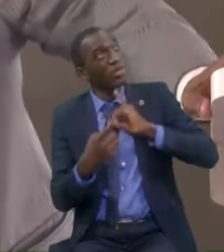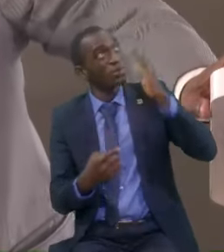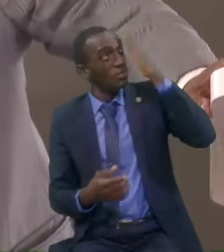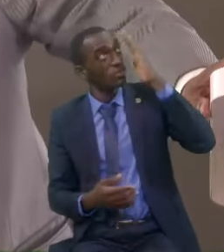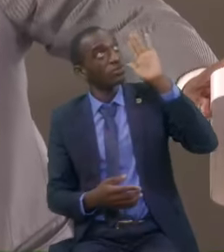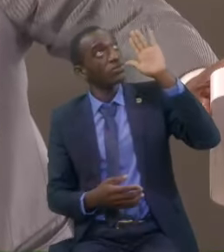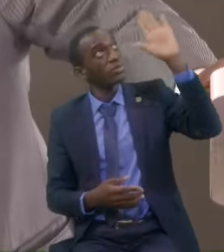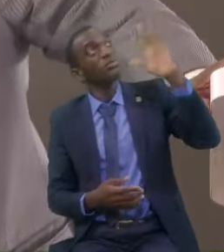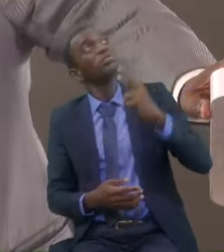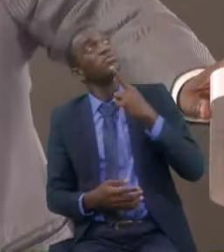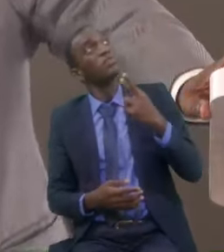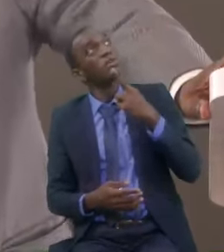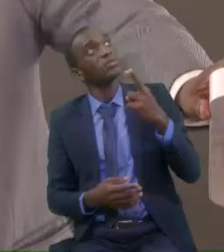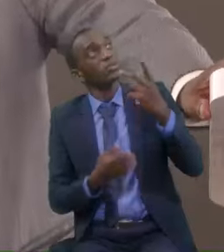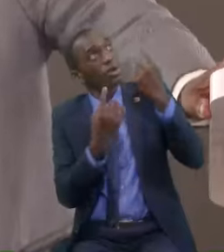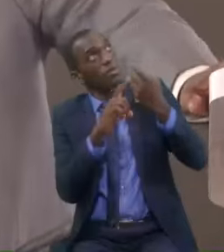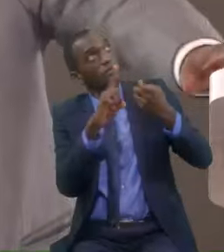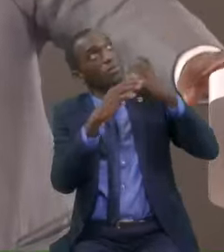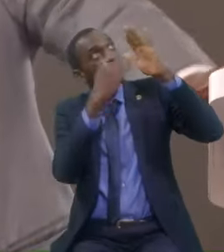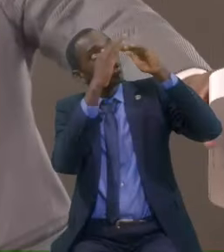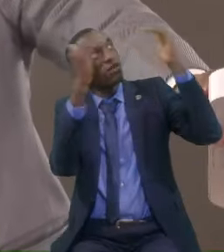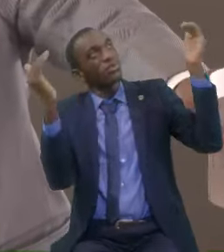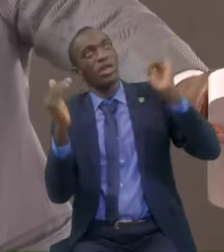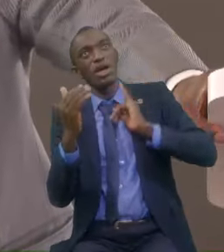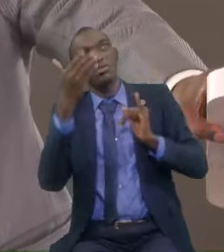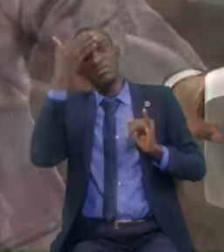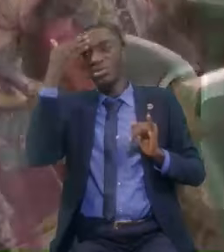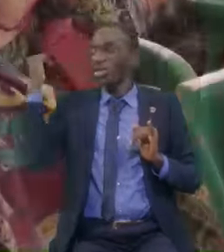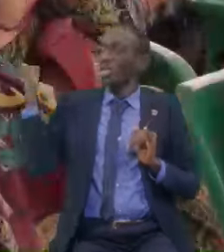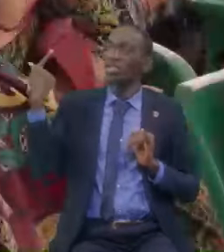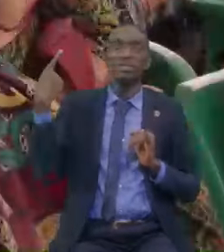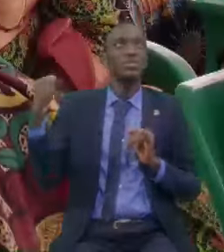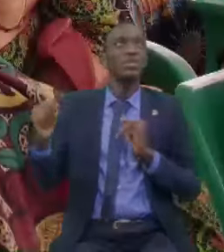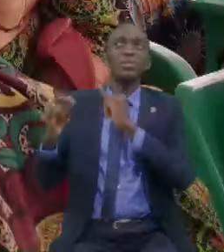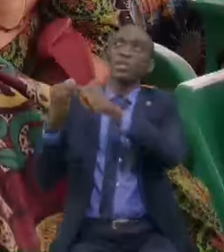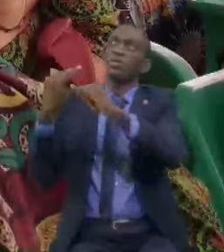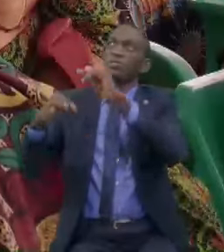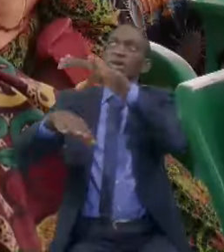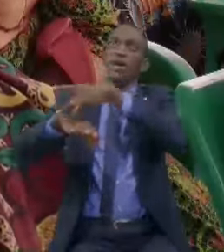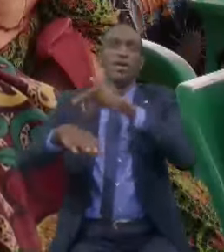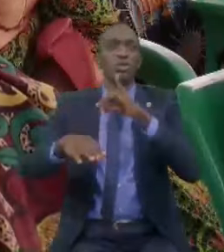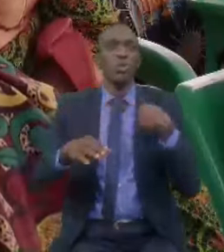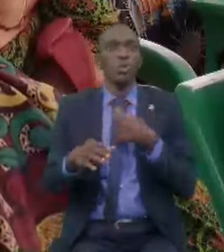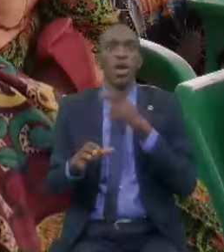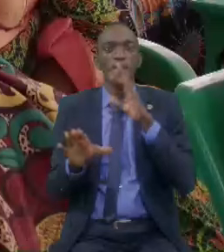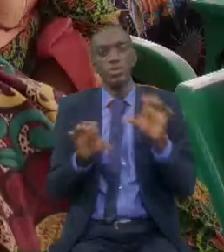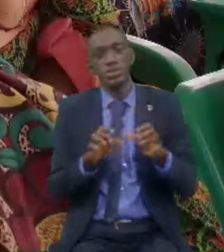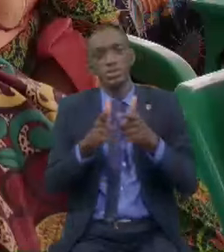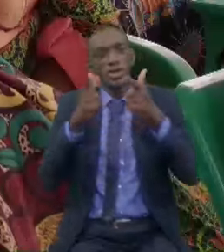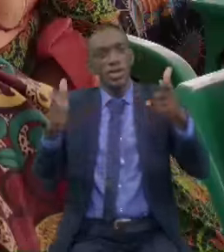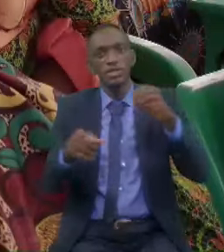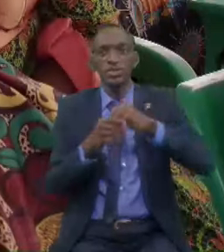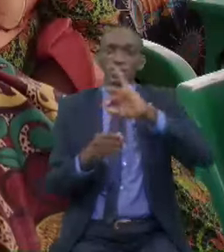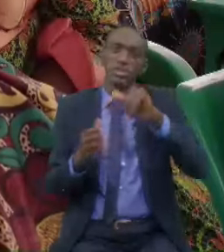the uttermost part. We're doing great in Jerusalem. We're doing good in Judea. And we're doing